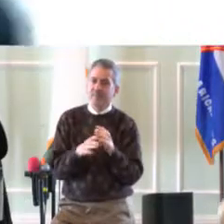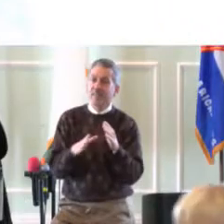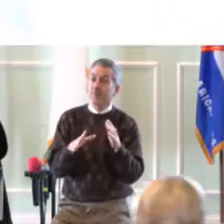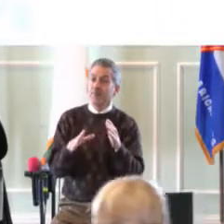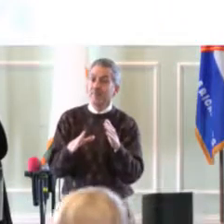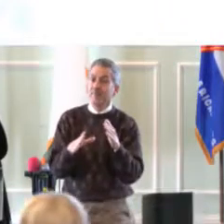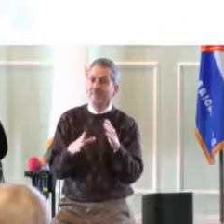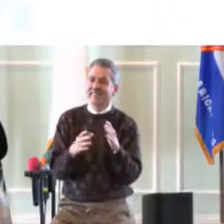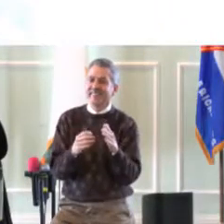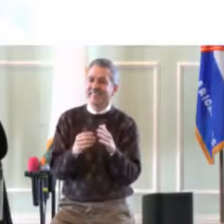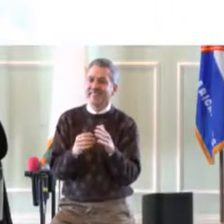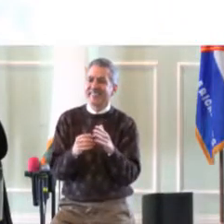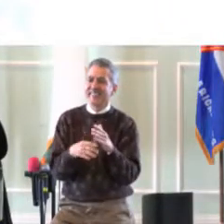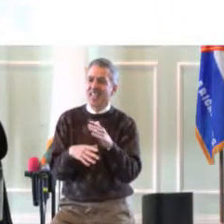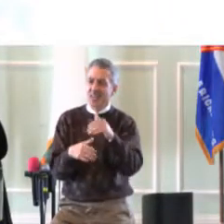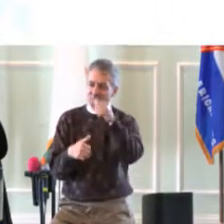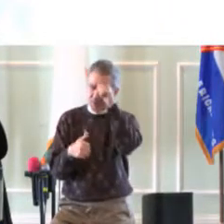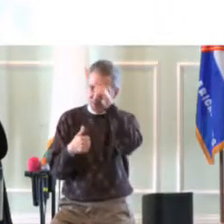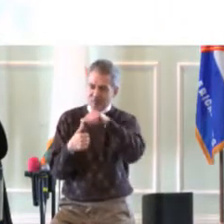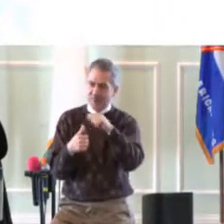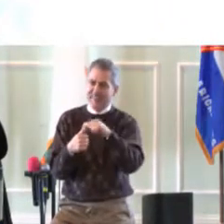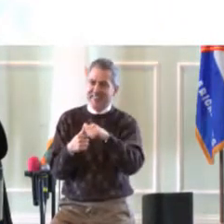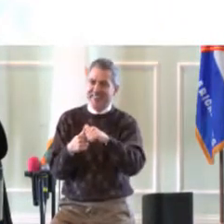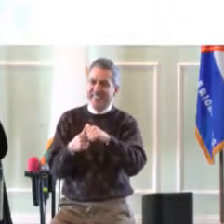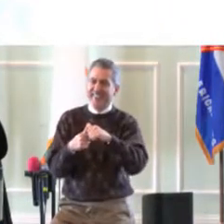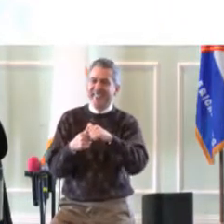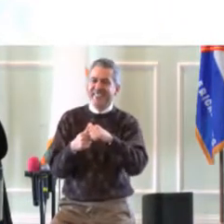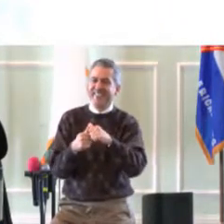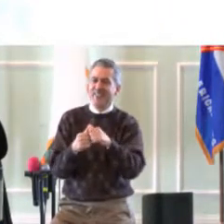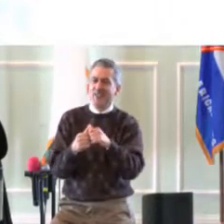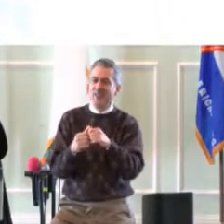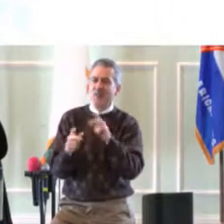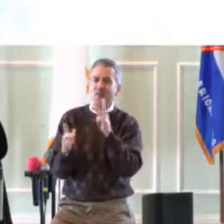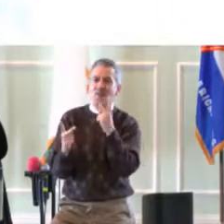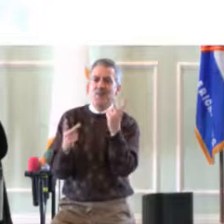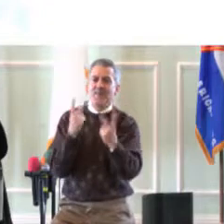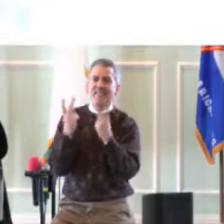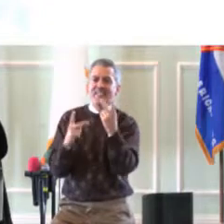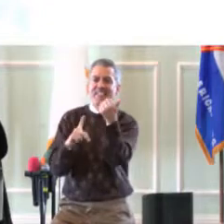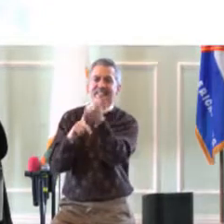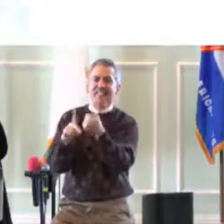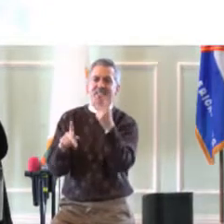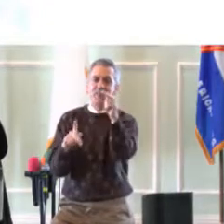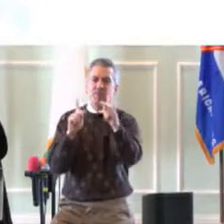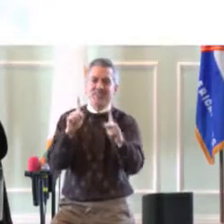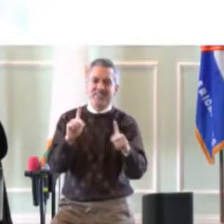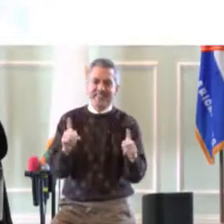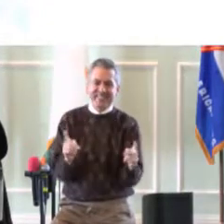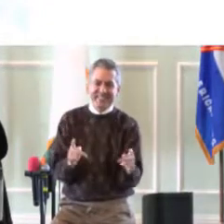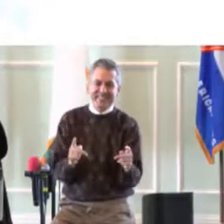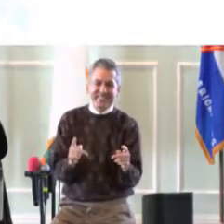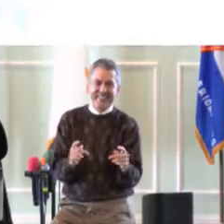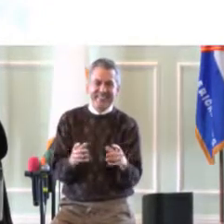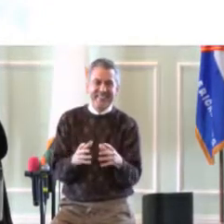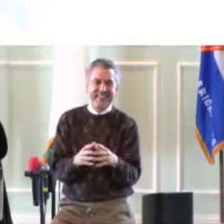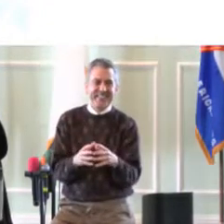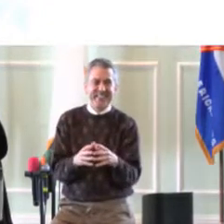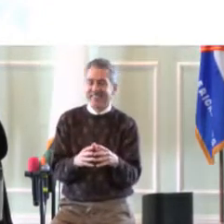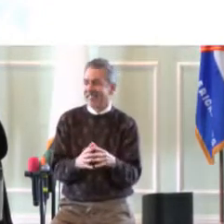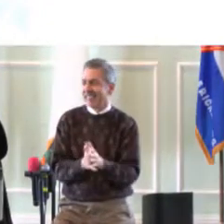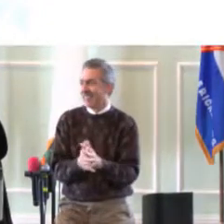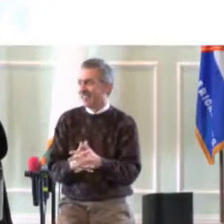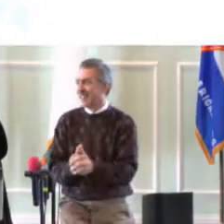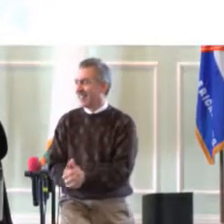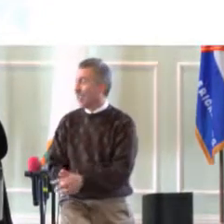and all the territory. Thank you. And also, you're going to be having a great story with Don Burrell this